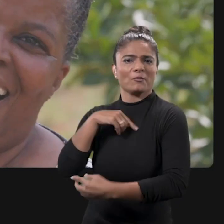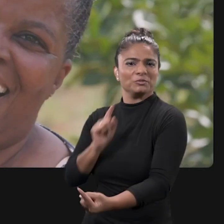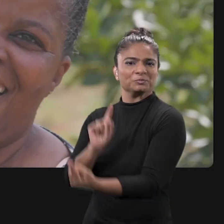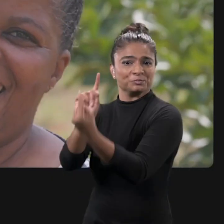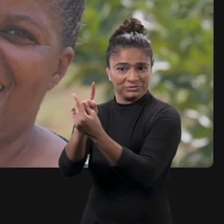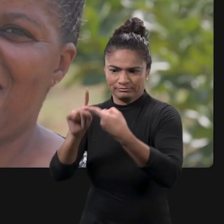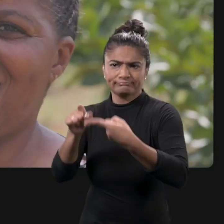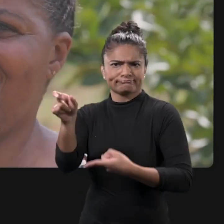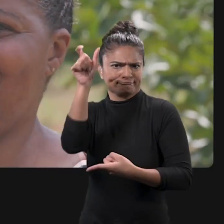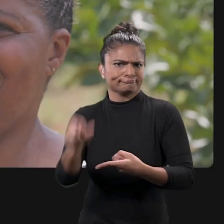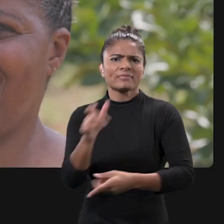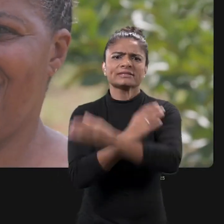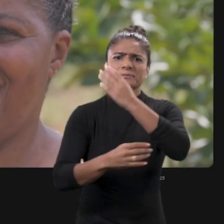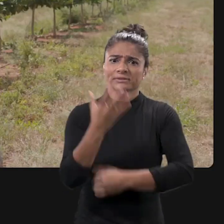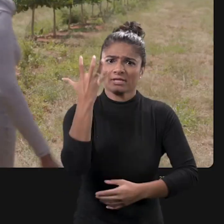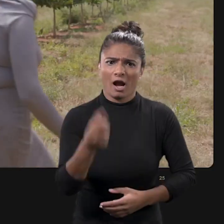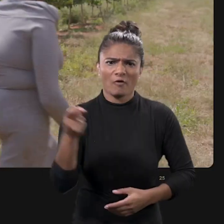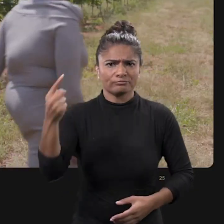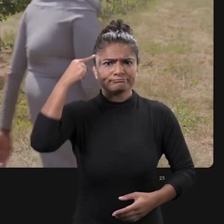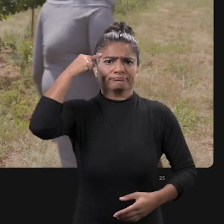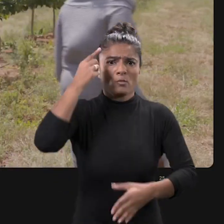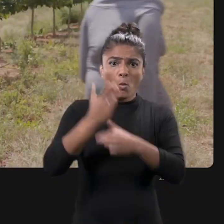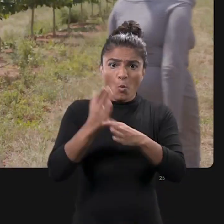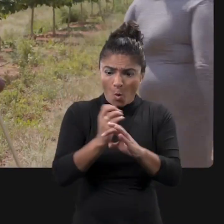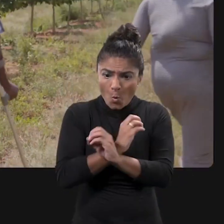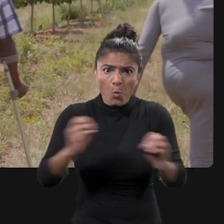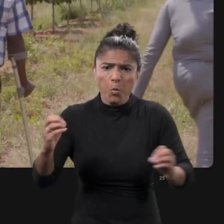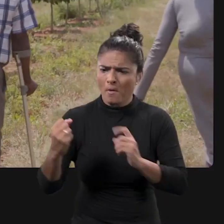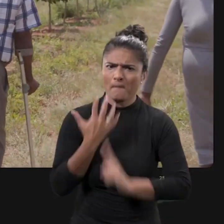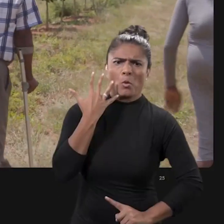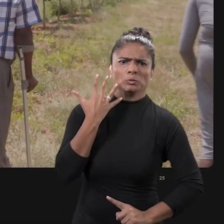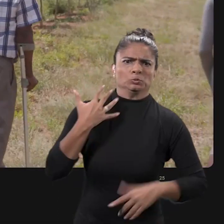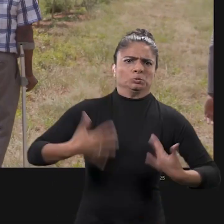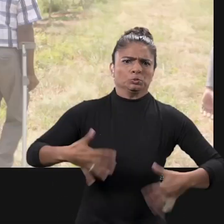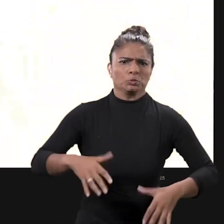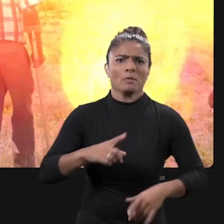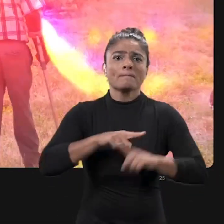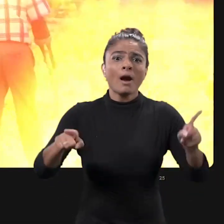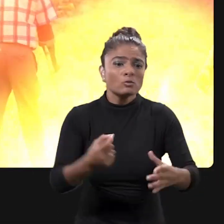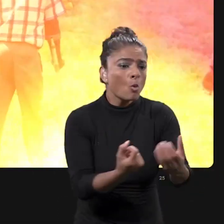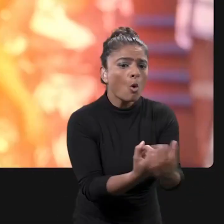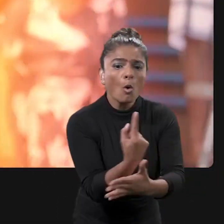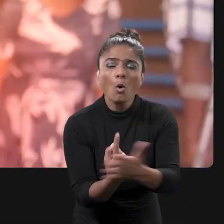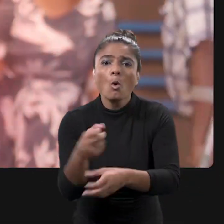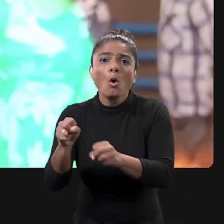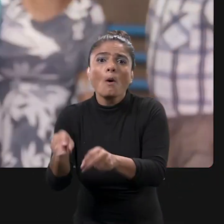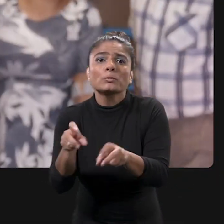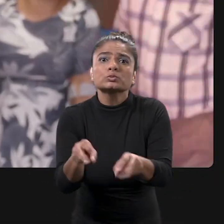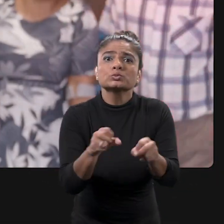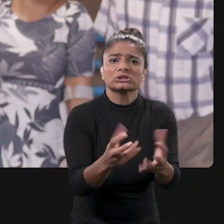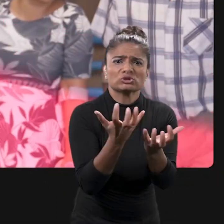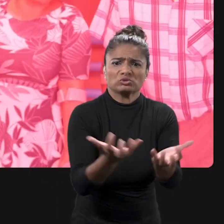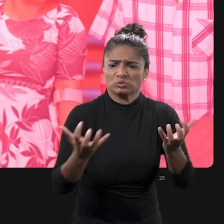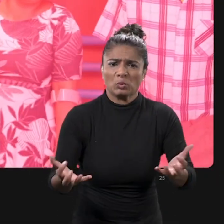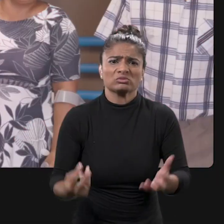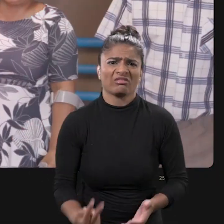Mohlongu. As a person living with disability, she believes that unemployment affected her more due to the lack of opportunities and